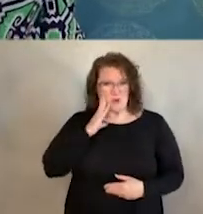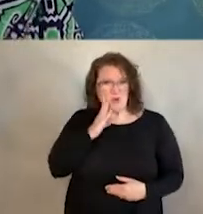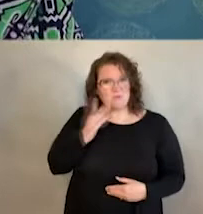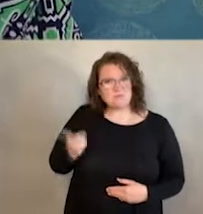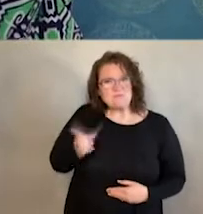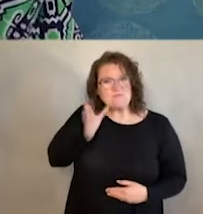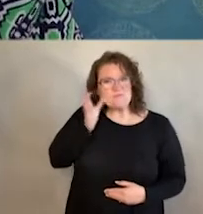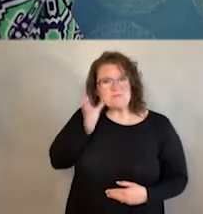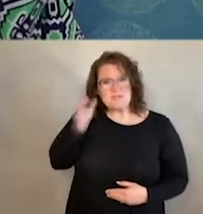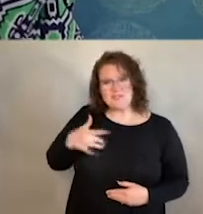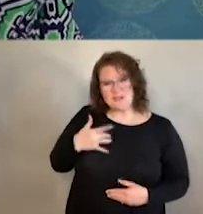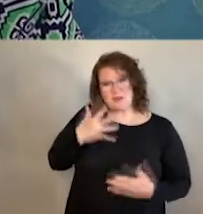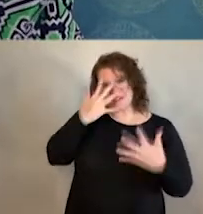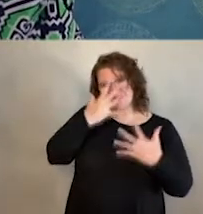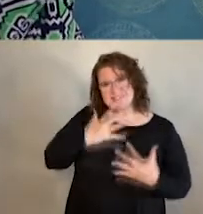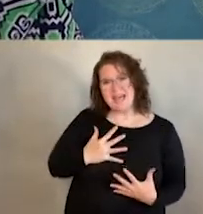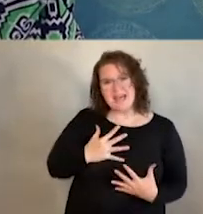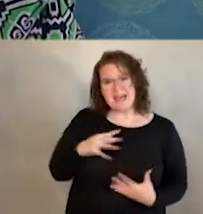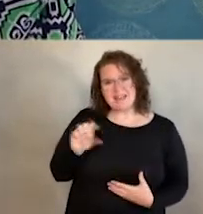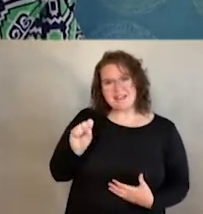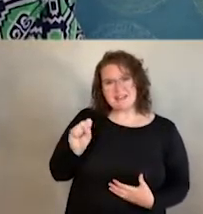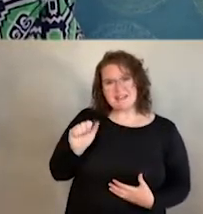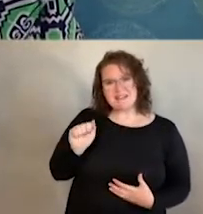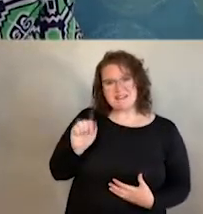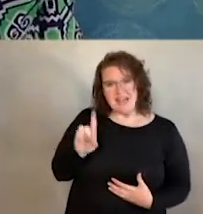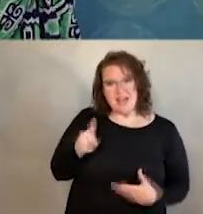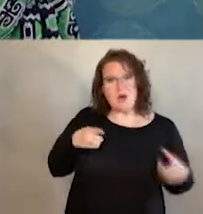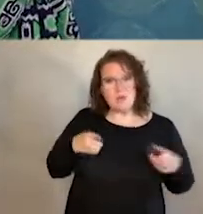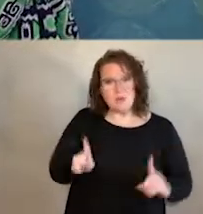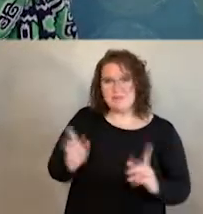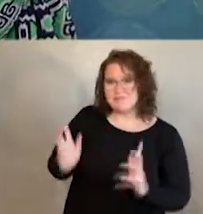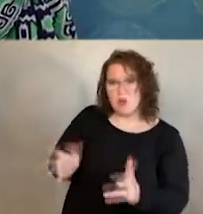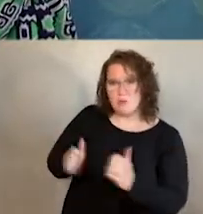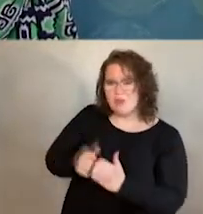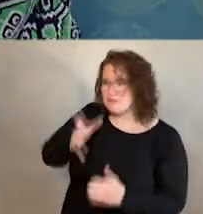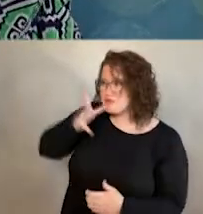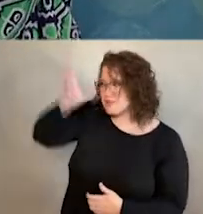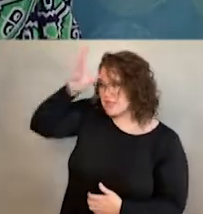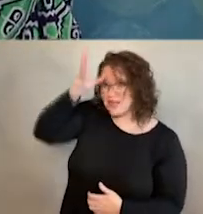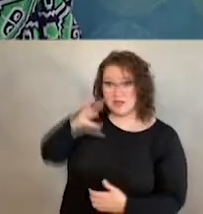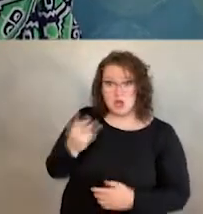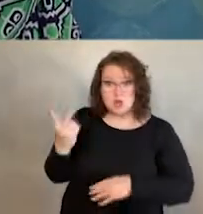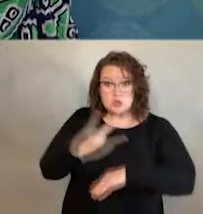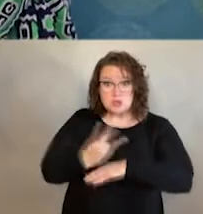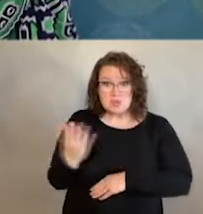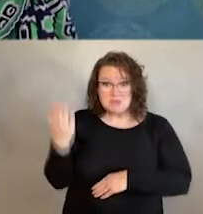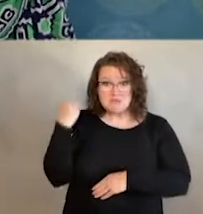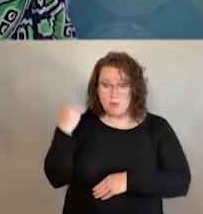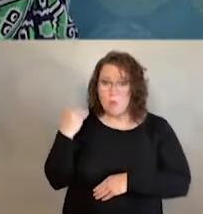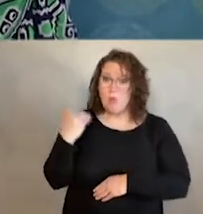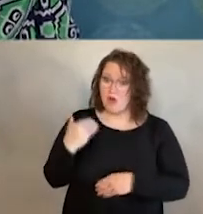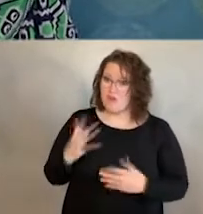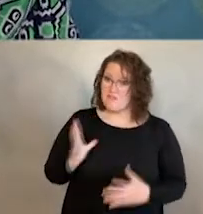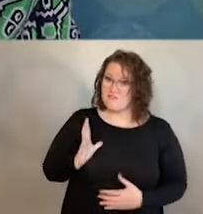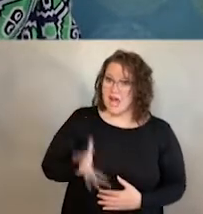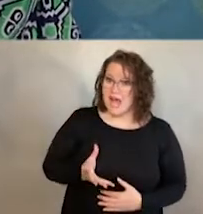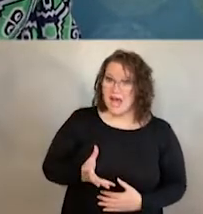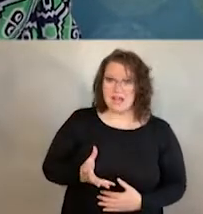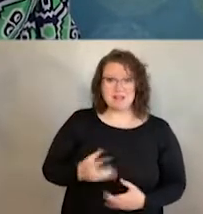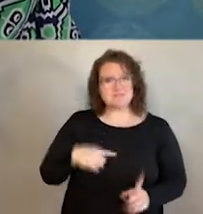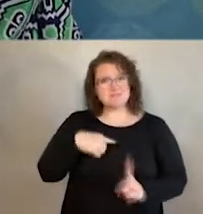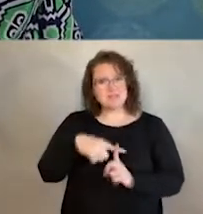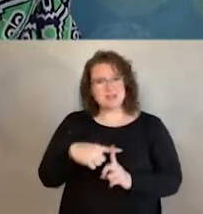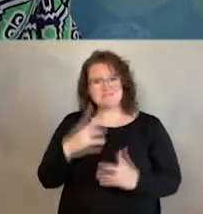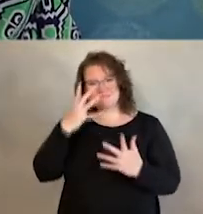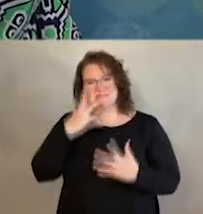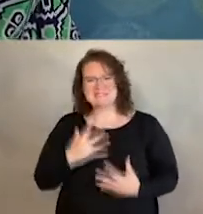And we know that she felt sad when she was talking with her parents. Just 2 days before, she was fine, and she knew that she was missing the lima beans